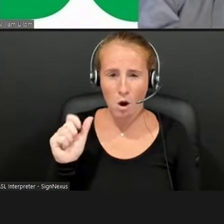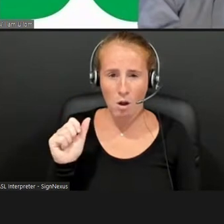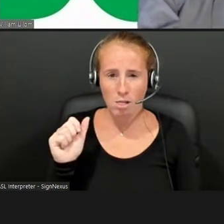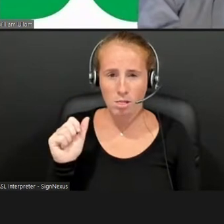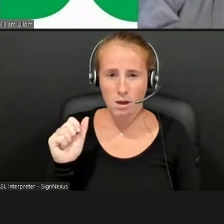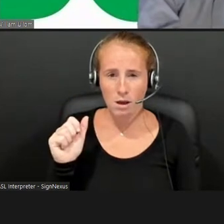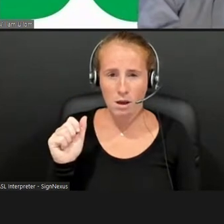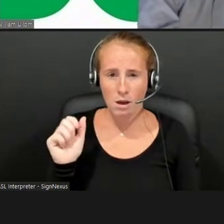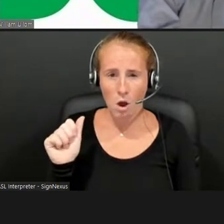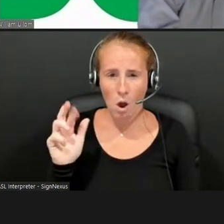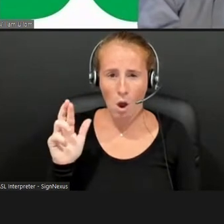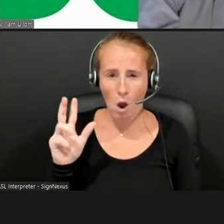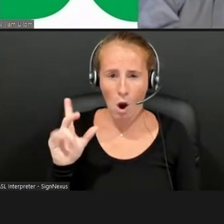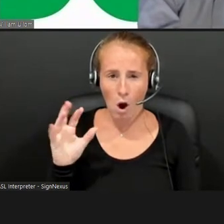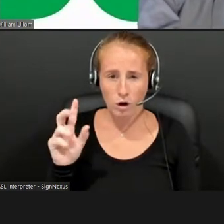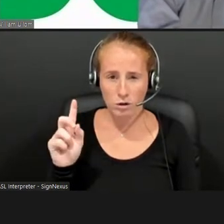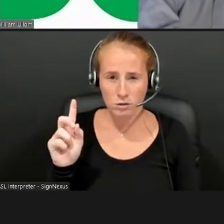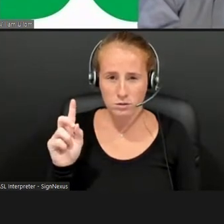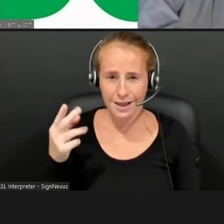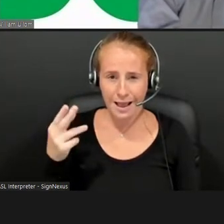Arnold Hamilton